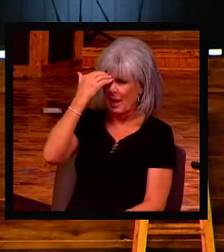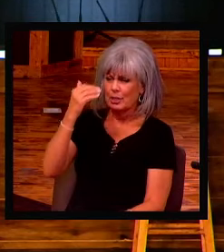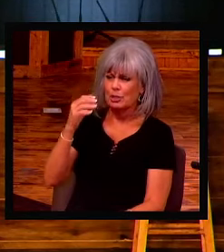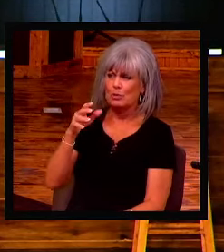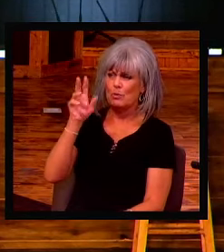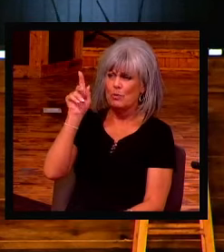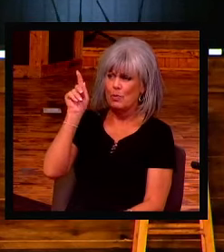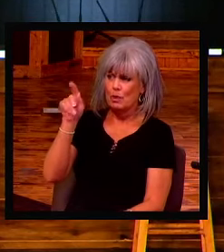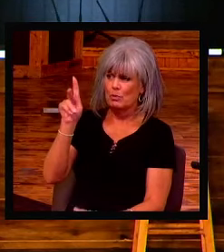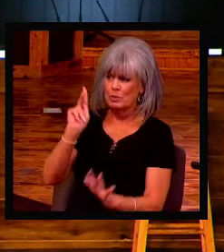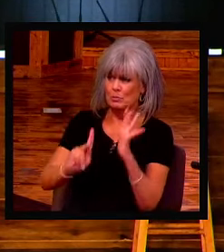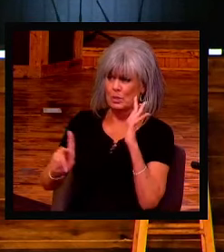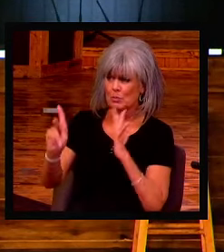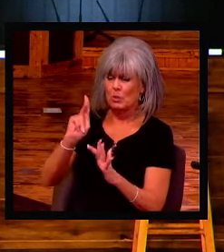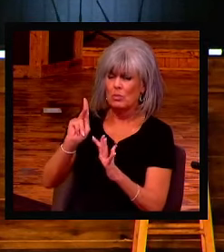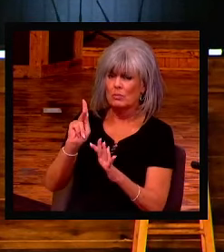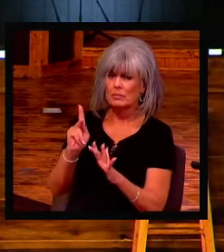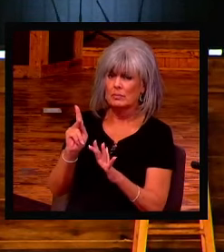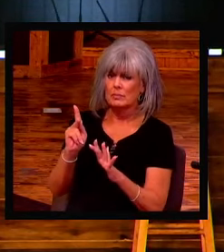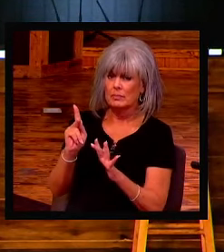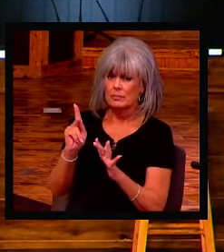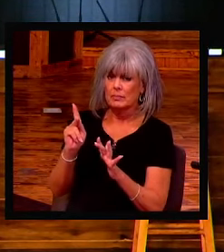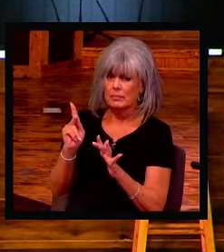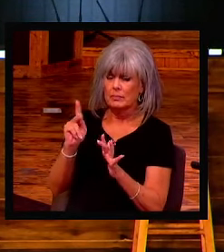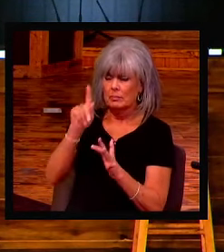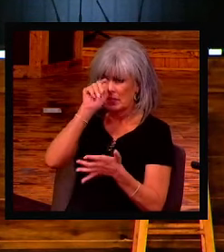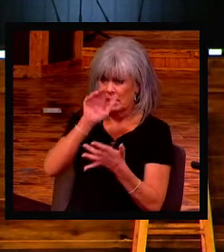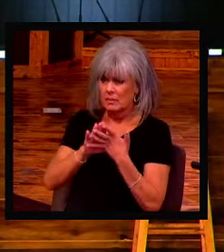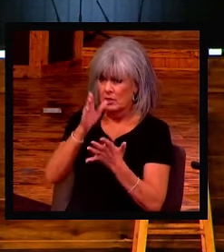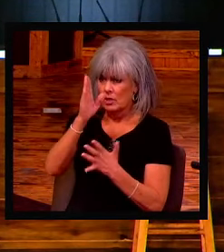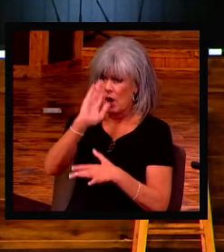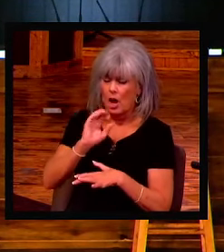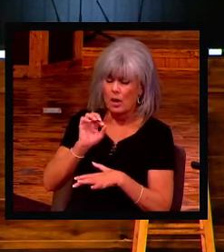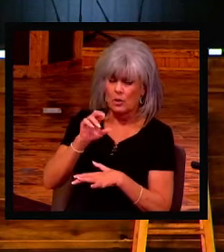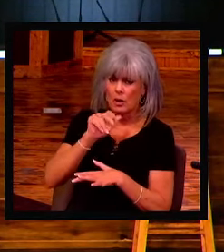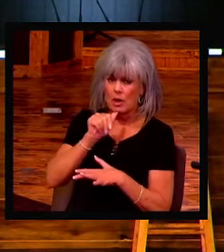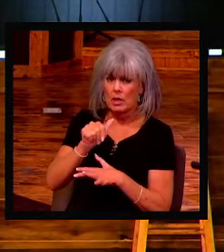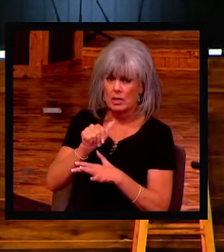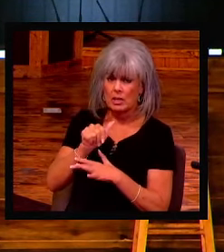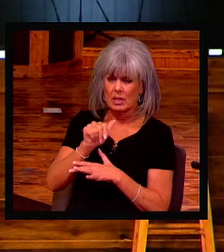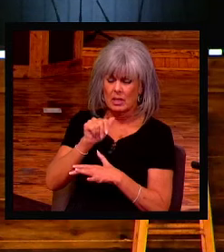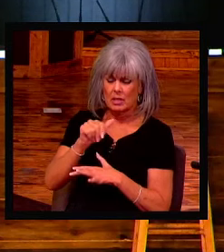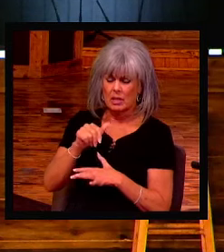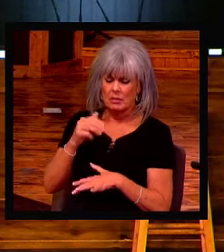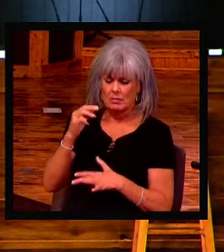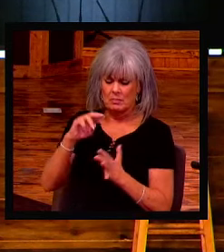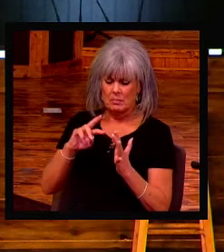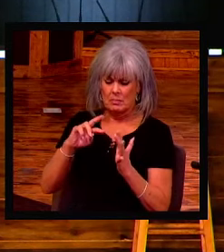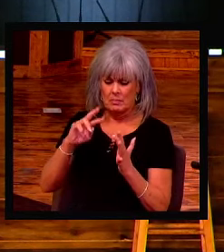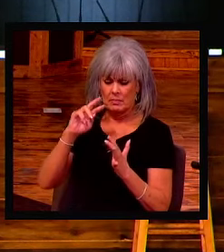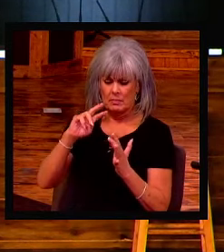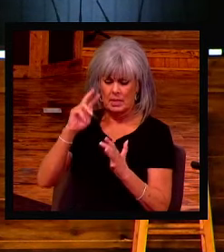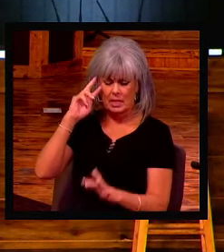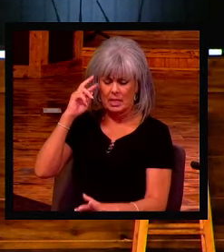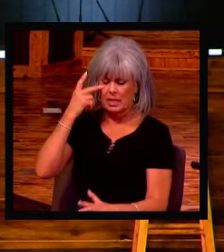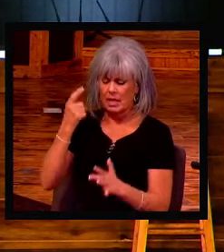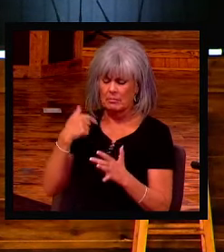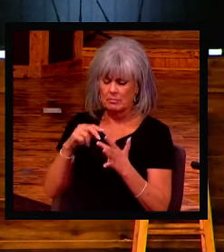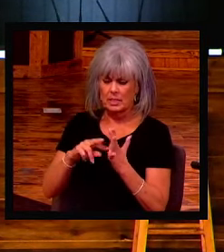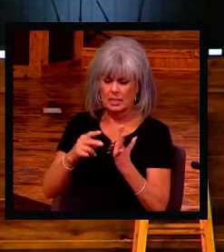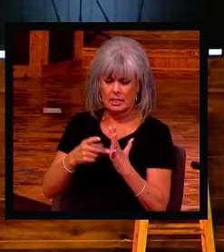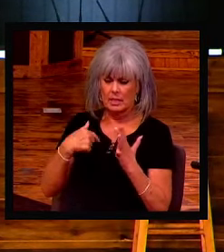people believed in God, and I didn't know what that meant until I became a Christian and